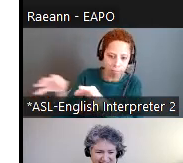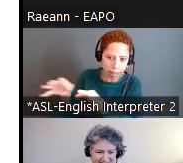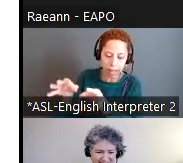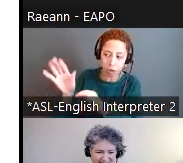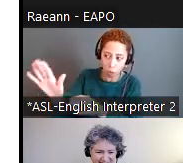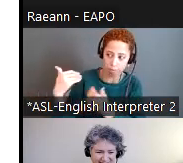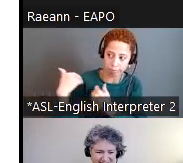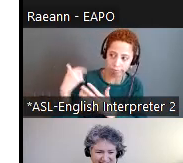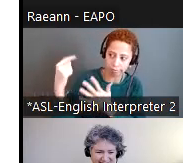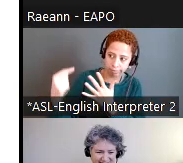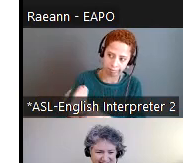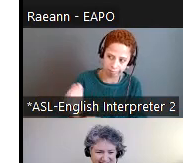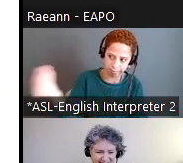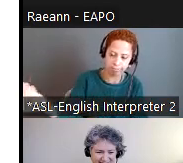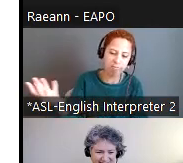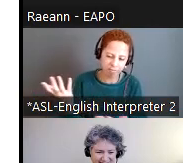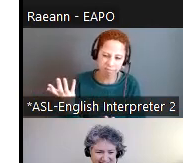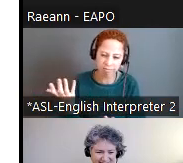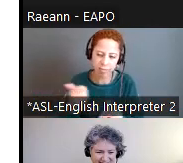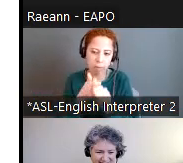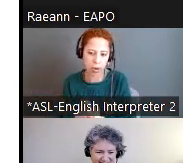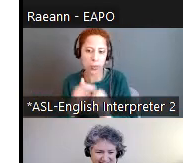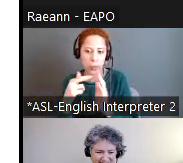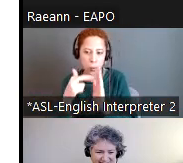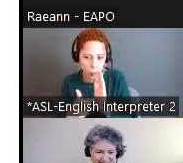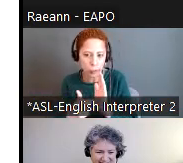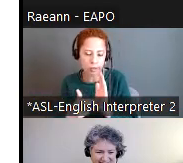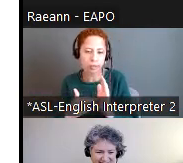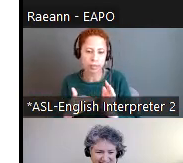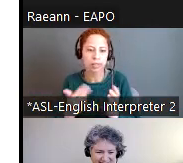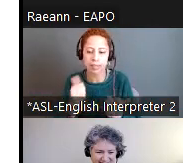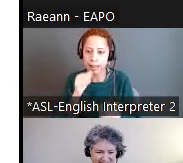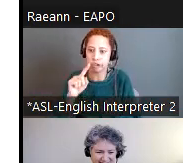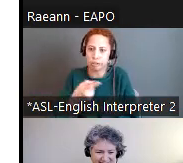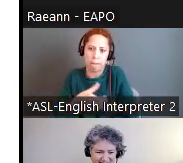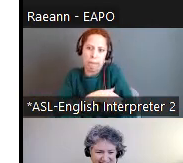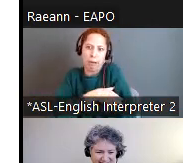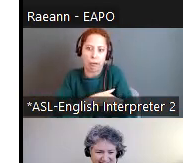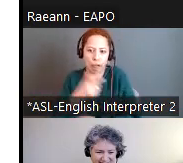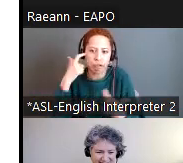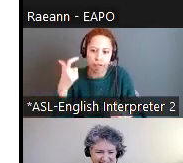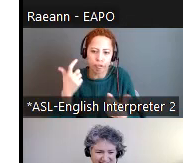follow some rules as well. And last, the actual power of attorney for personal care.